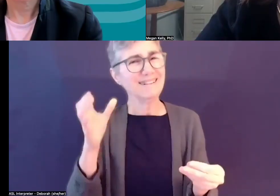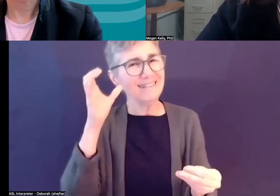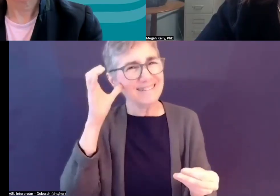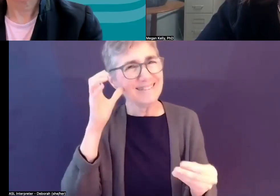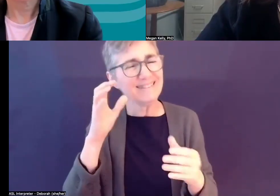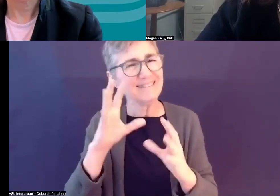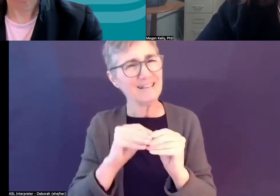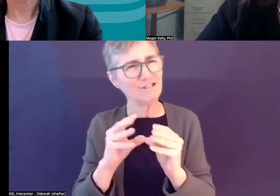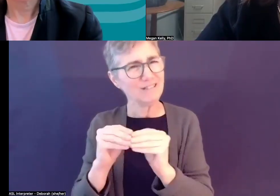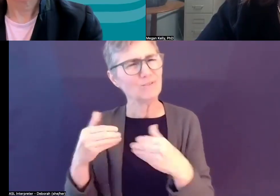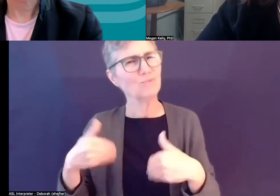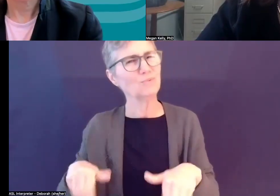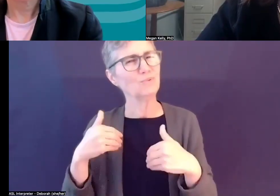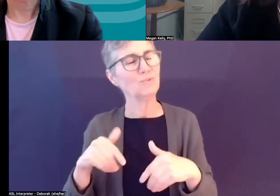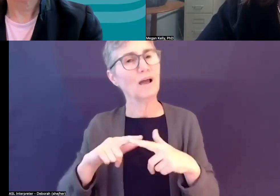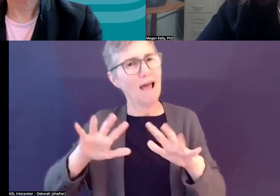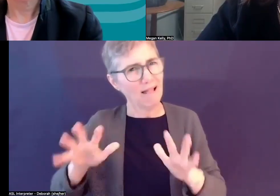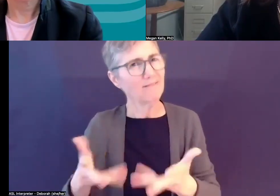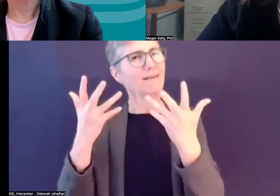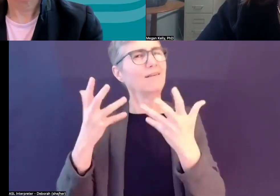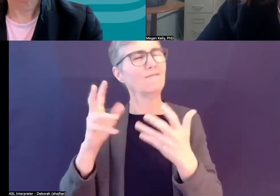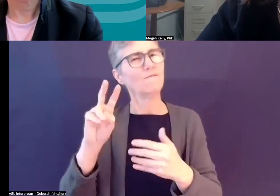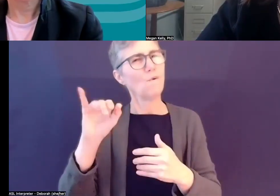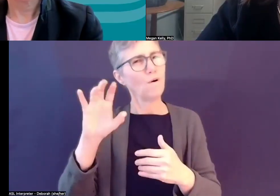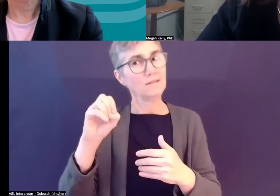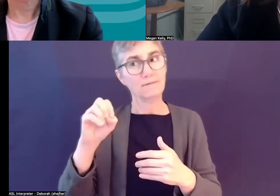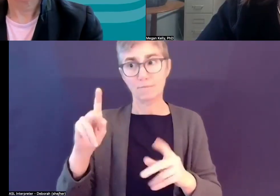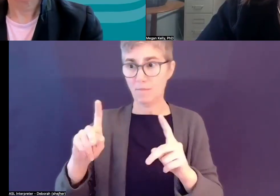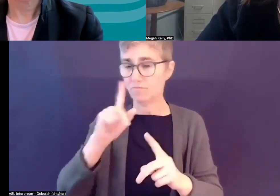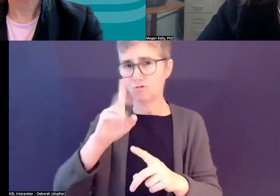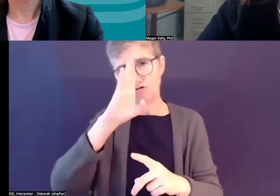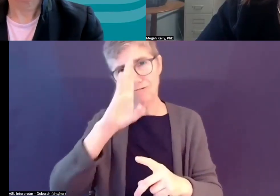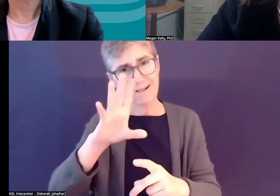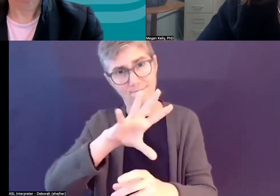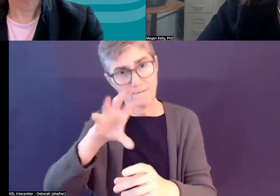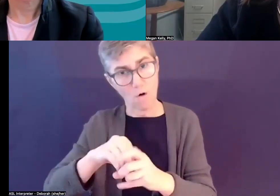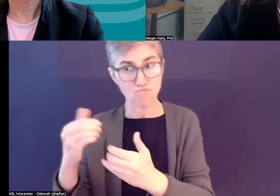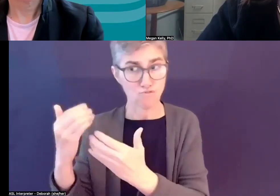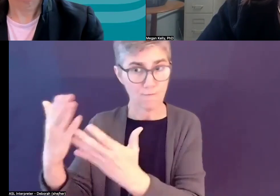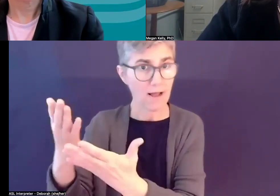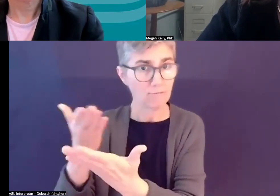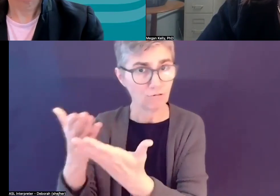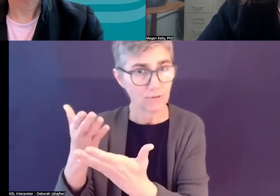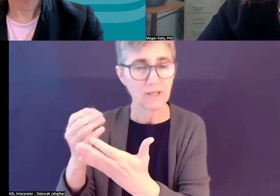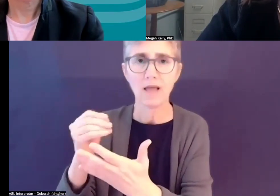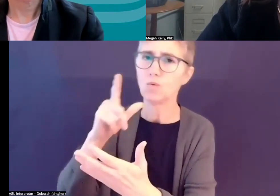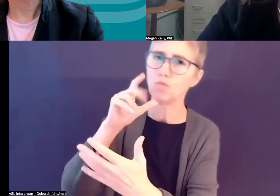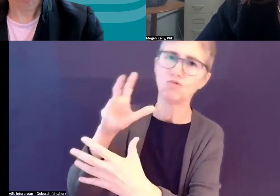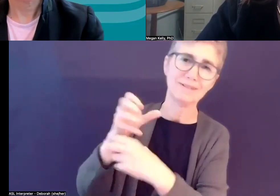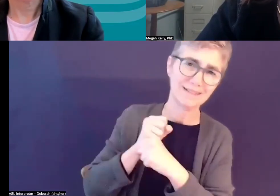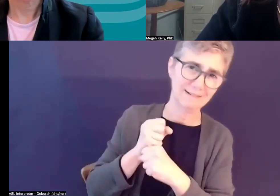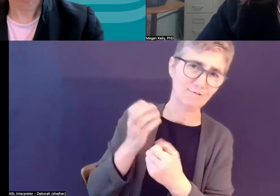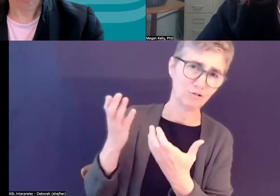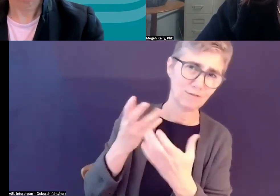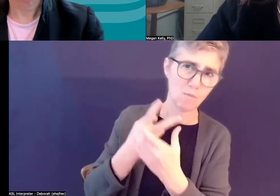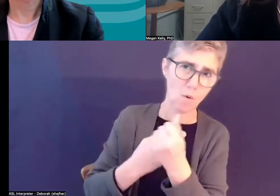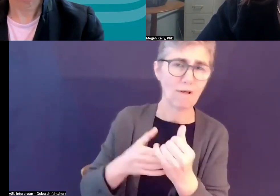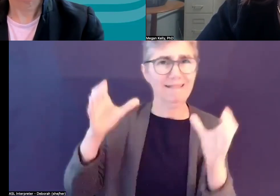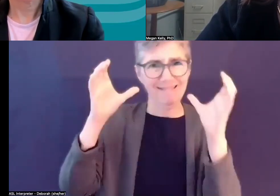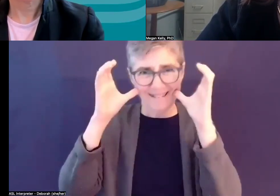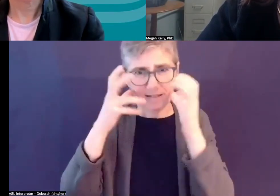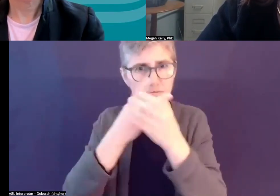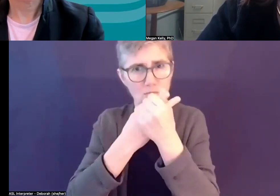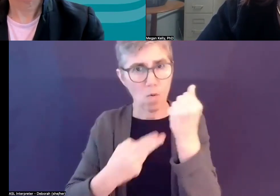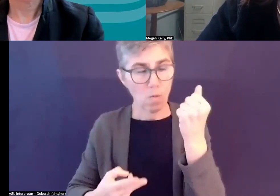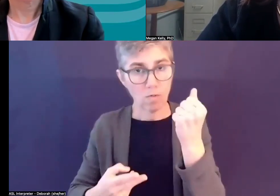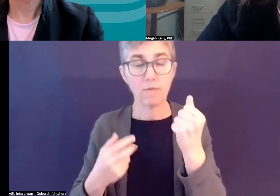It elevates the voices of the people that are directly involved in providing services and those who receive them. As a behavioral health